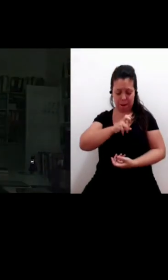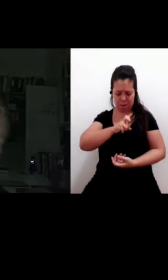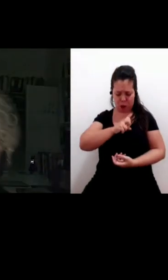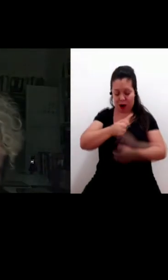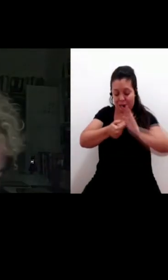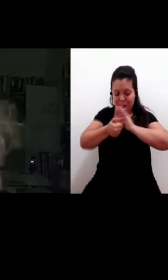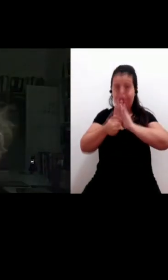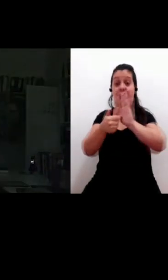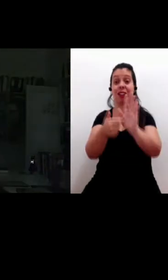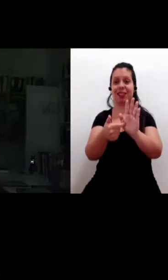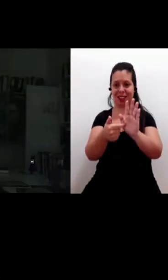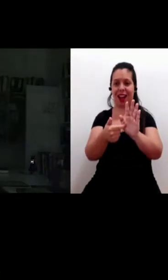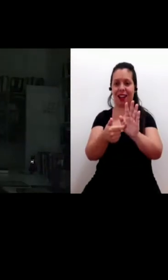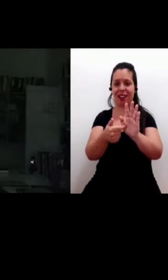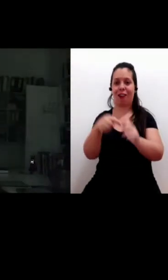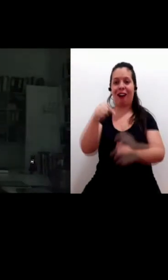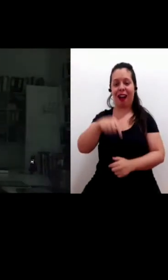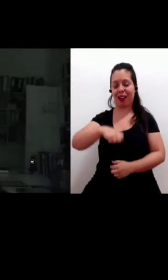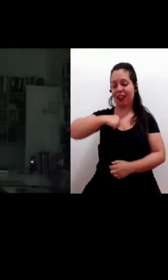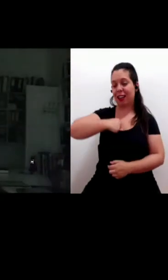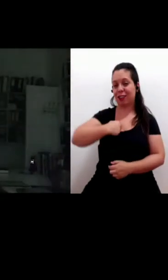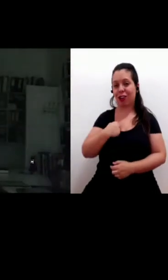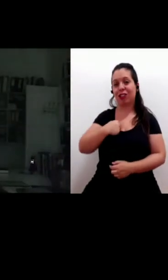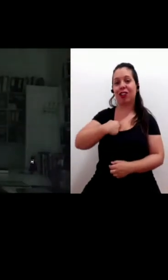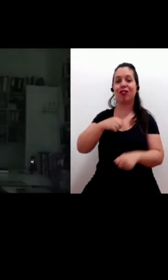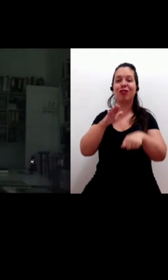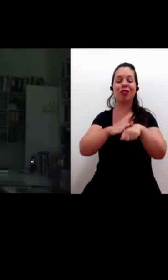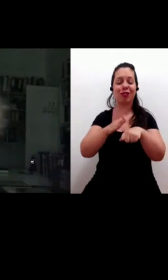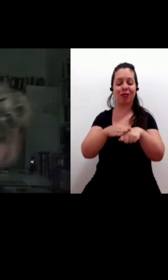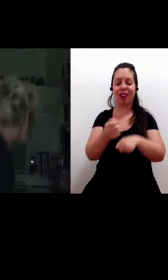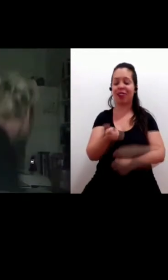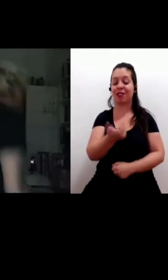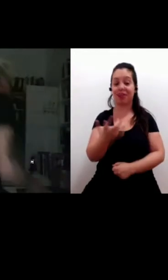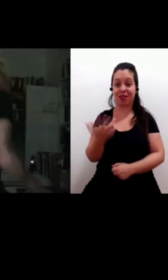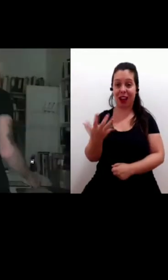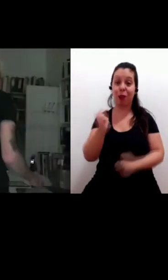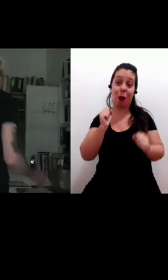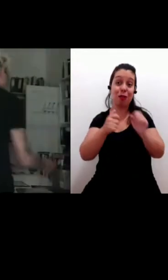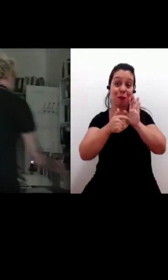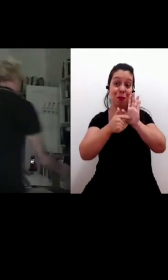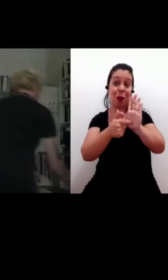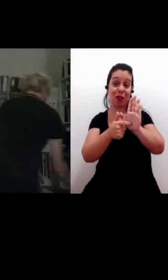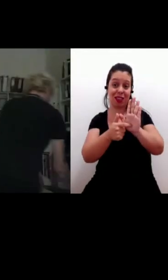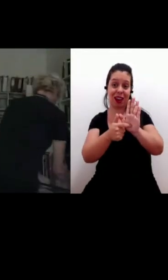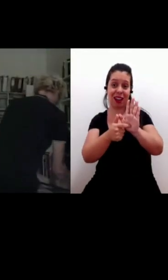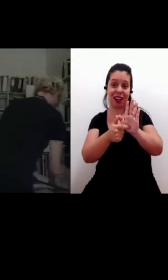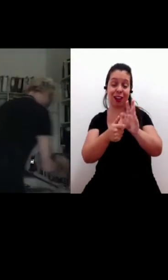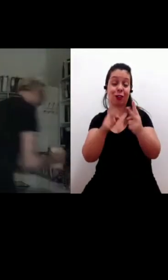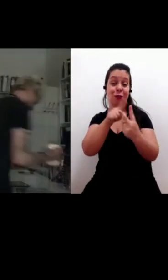did a number of things, including something I can show you here. I can show you two things.